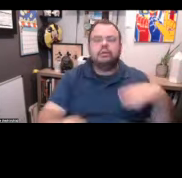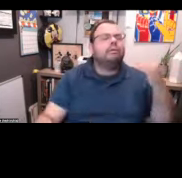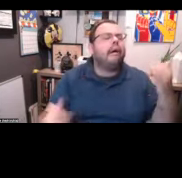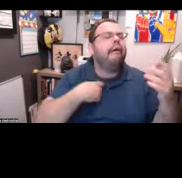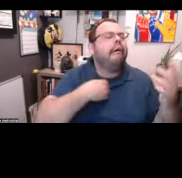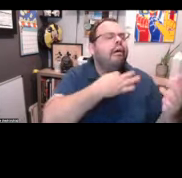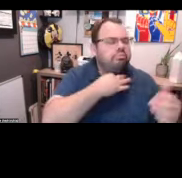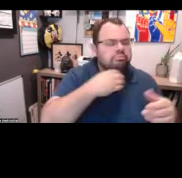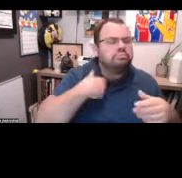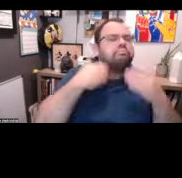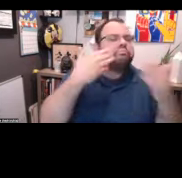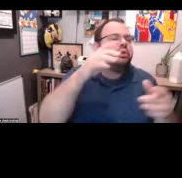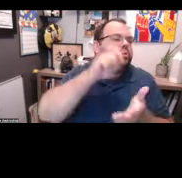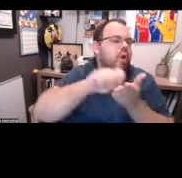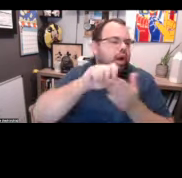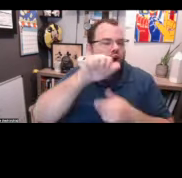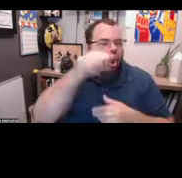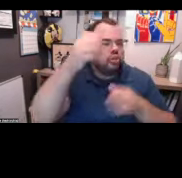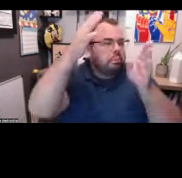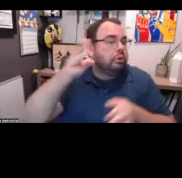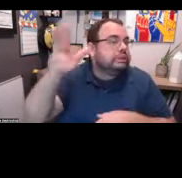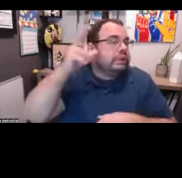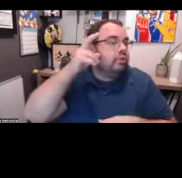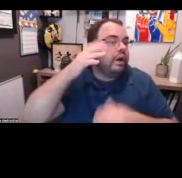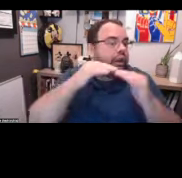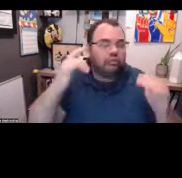Motorcycle? Yes. Absolutely.